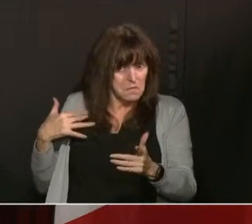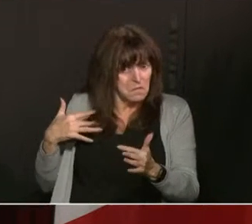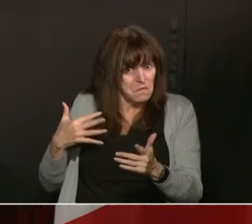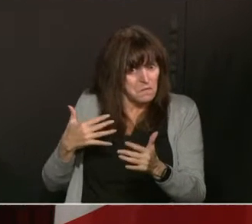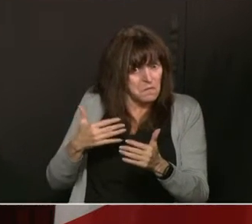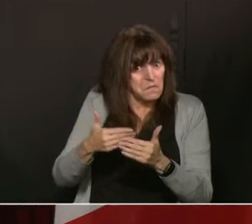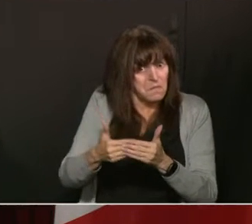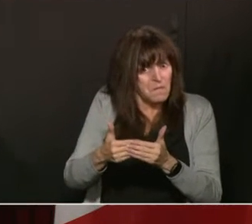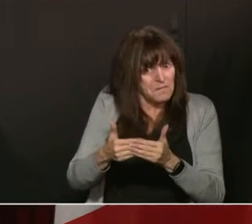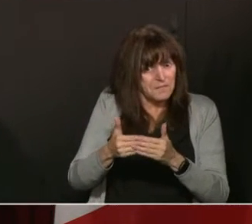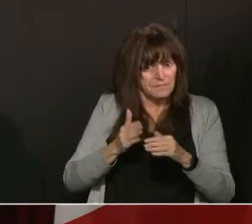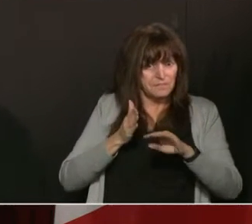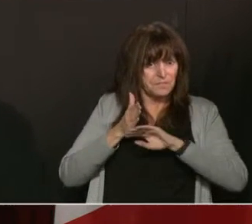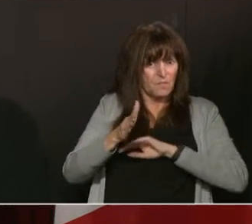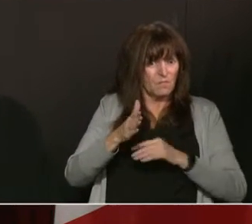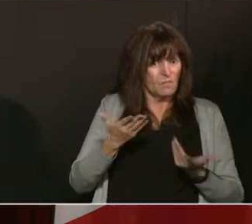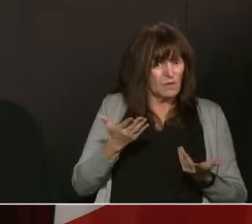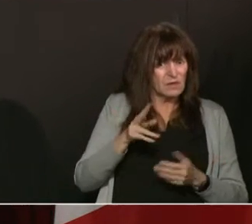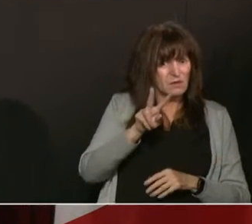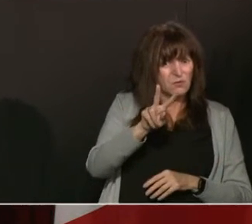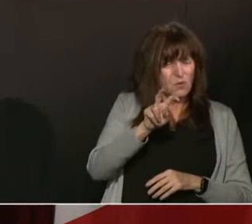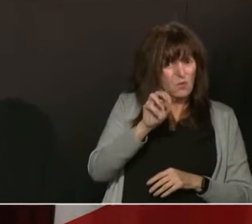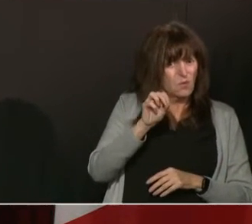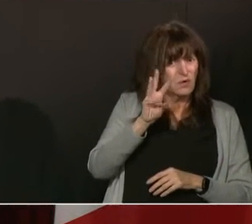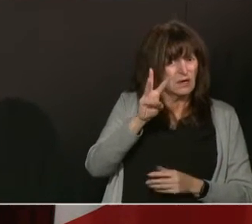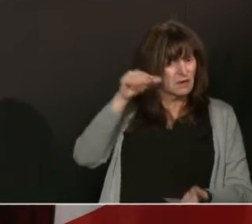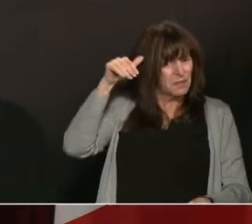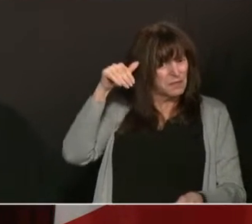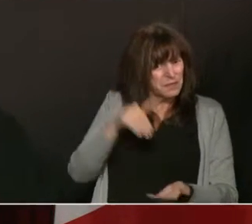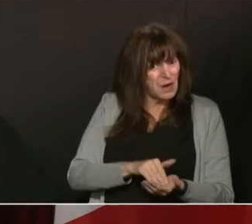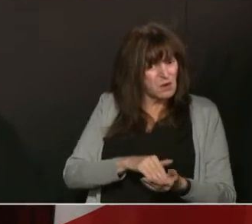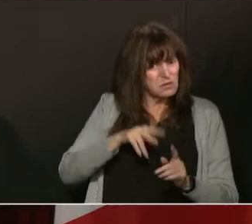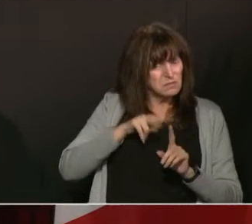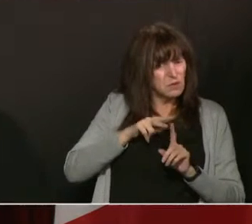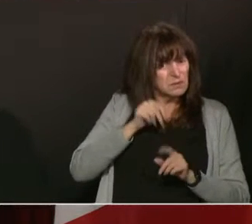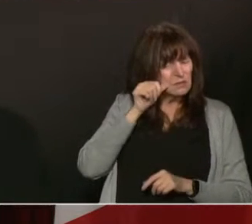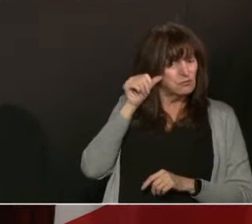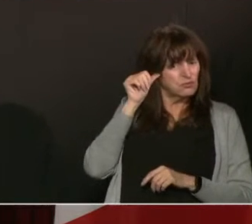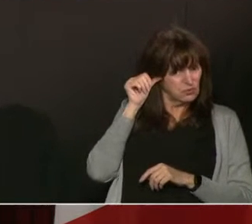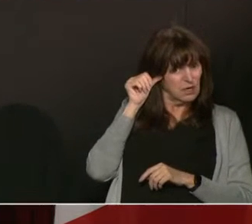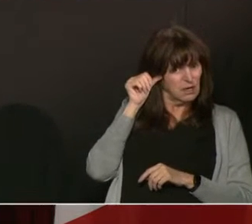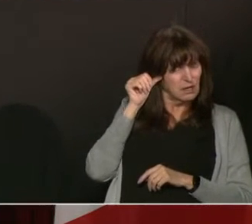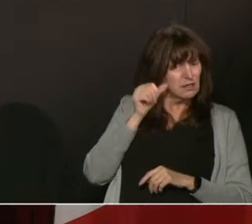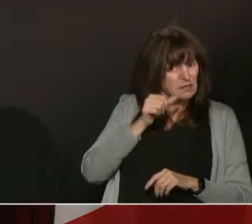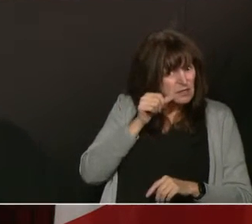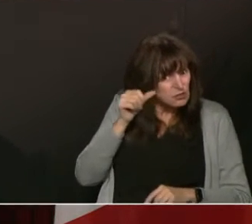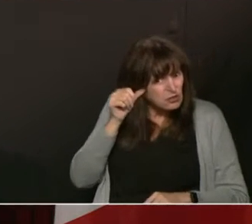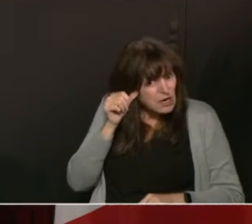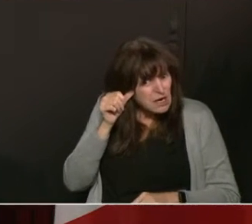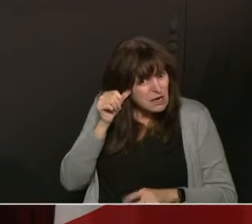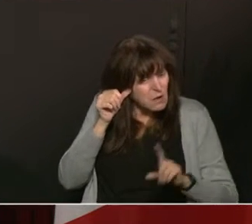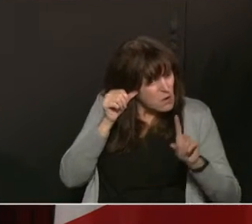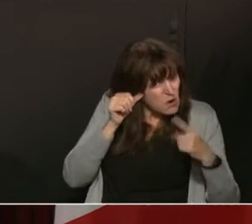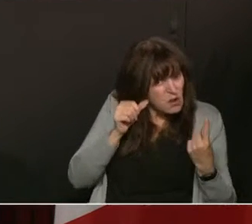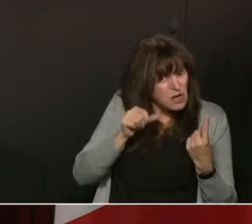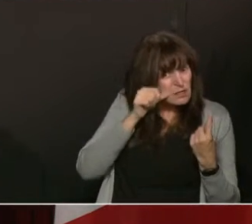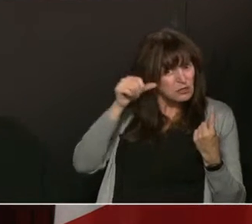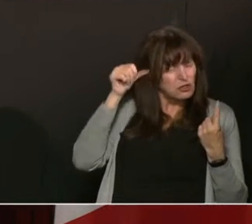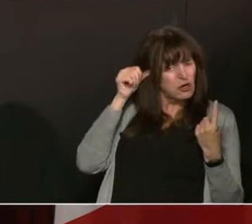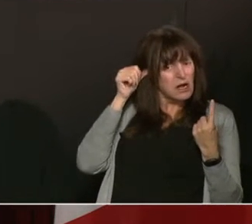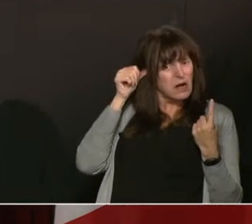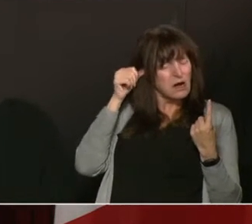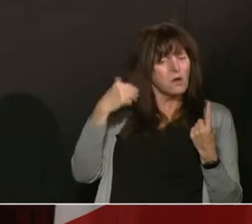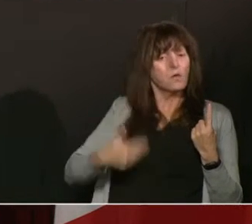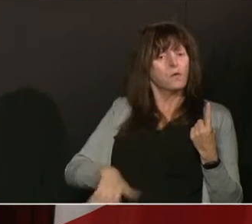than 206,000 appointments booked yesterday through the provincial booking system alone. This is a true Team Ontario approach,